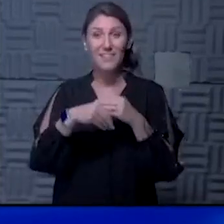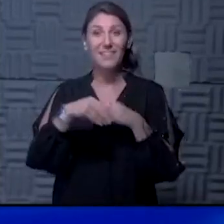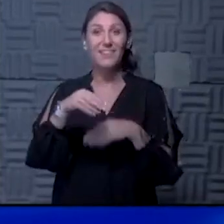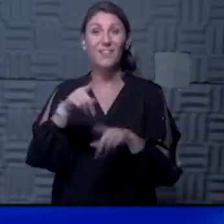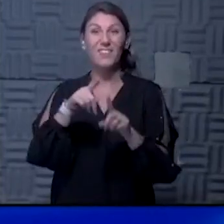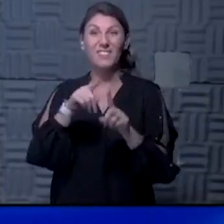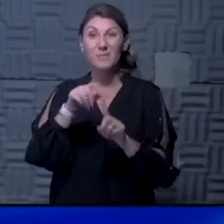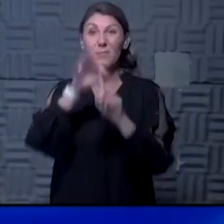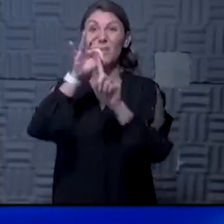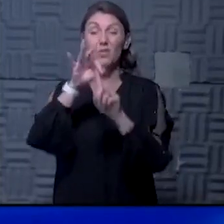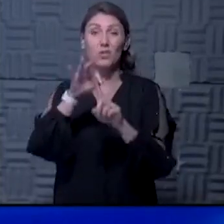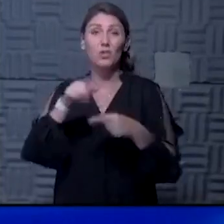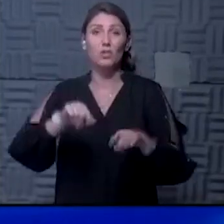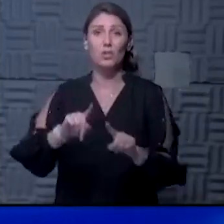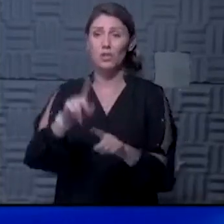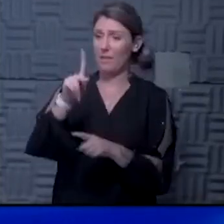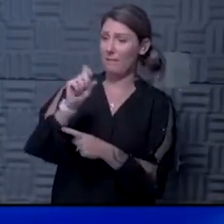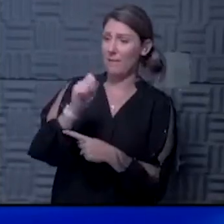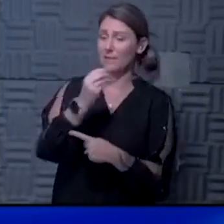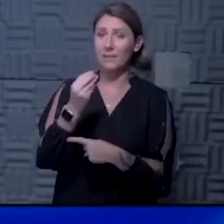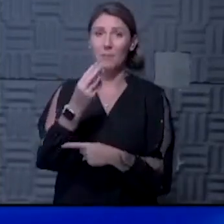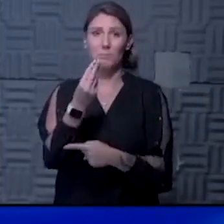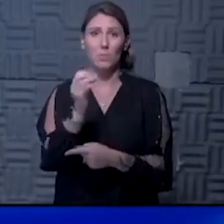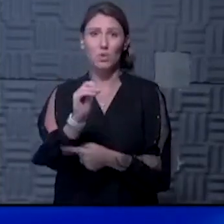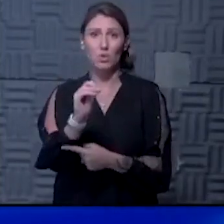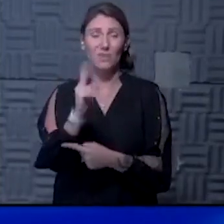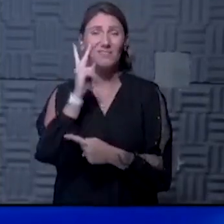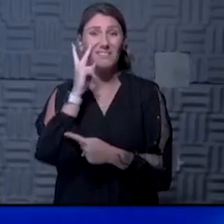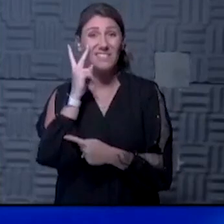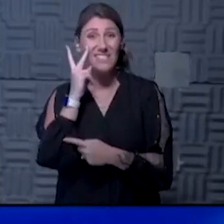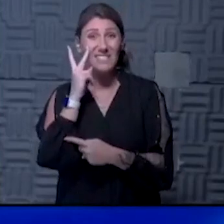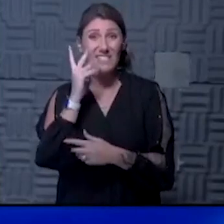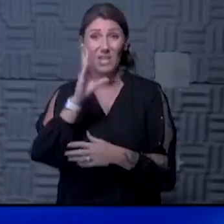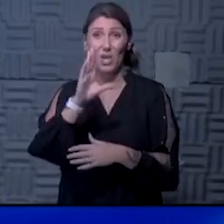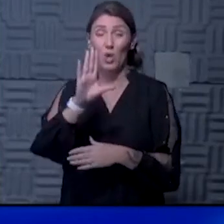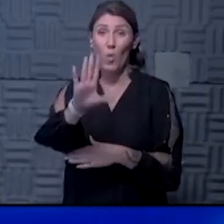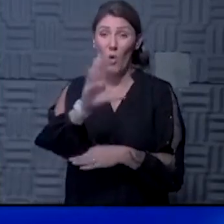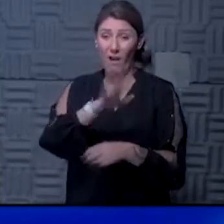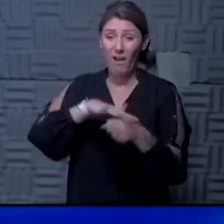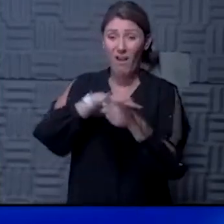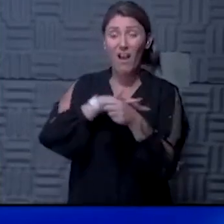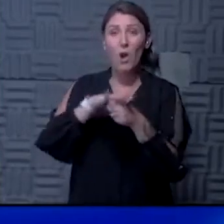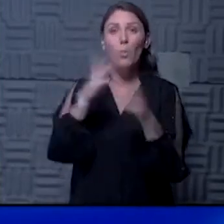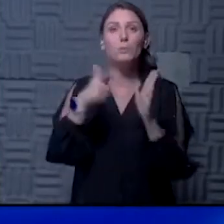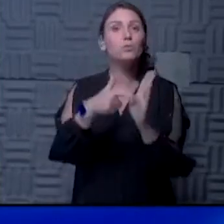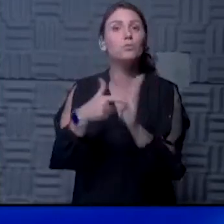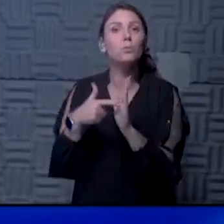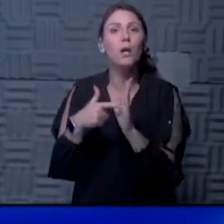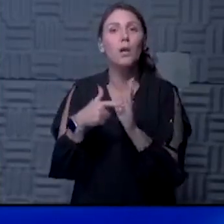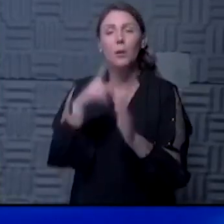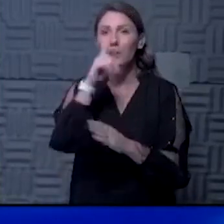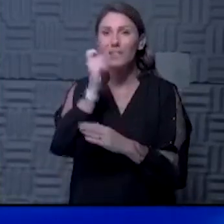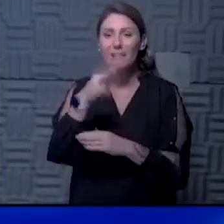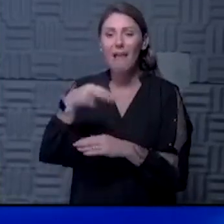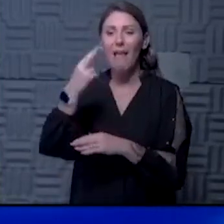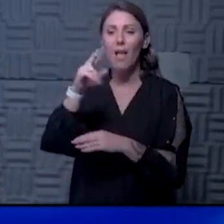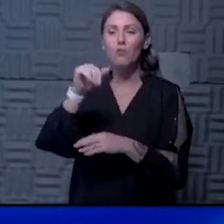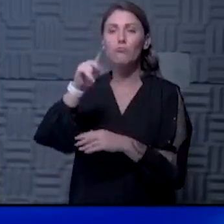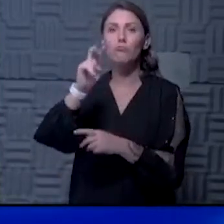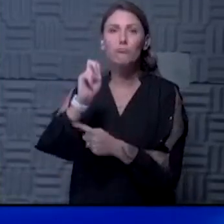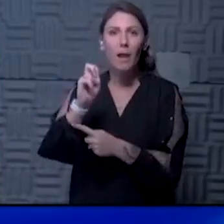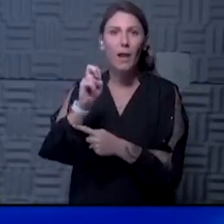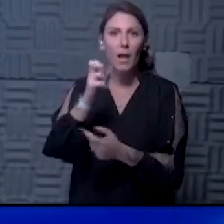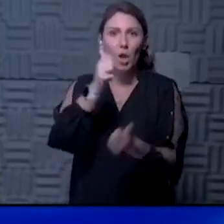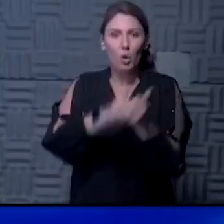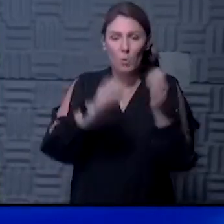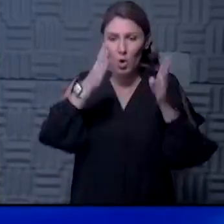Kansas and Missouri, you better check your destination and see what the requirements are. Because we have such a high rate per capita that some states